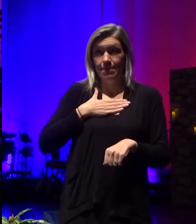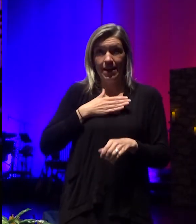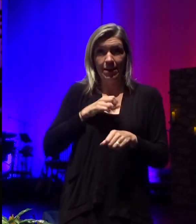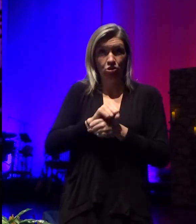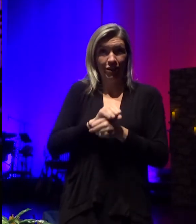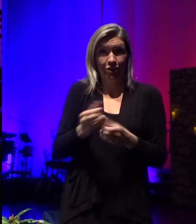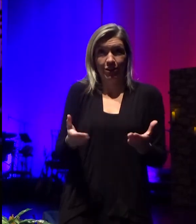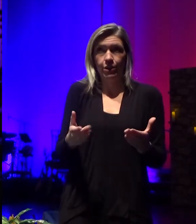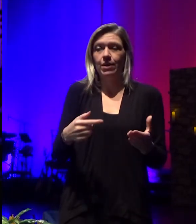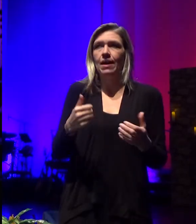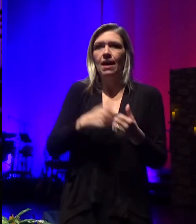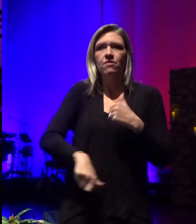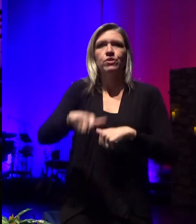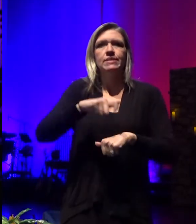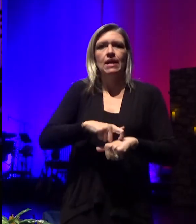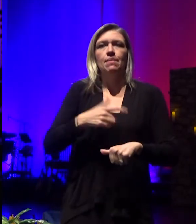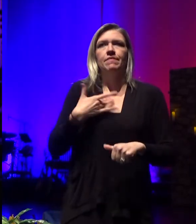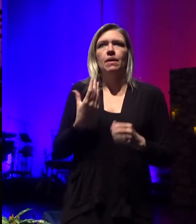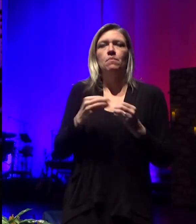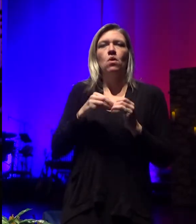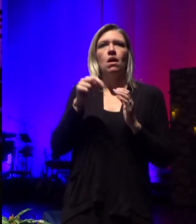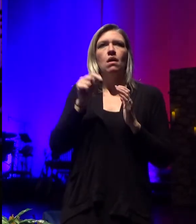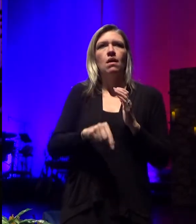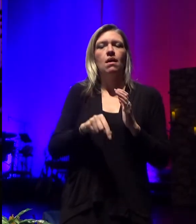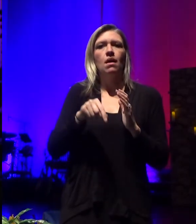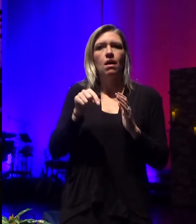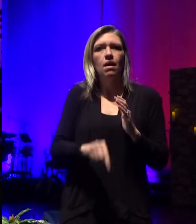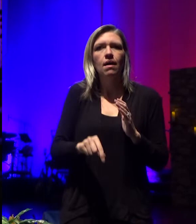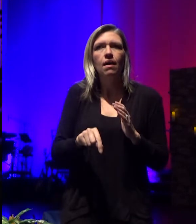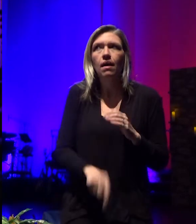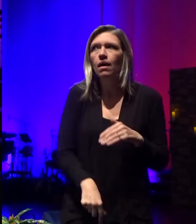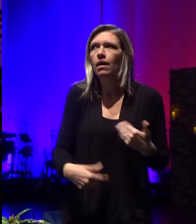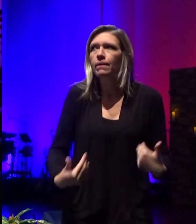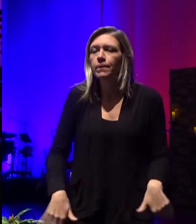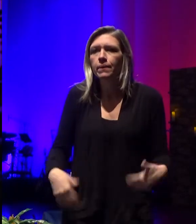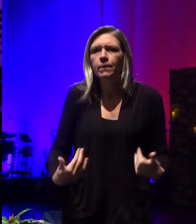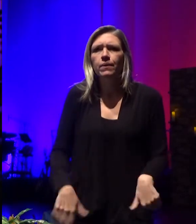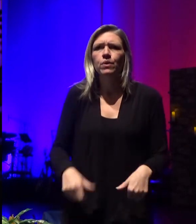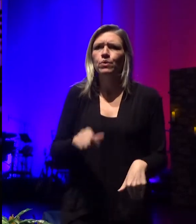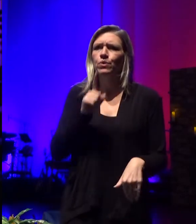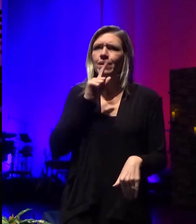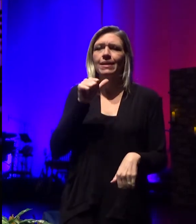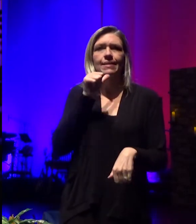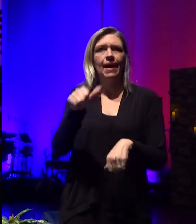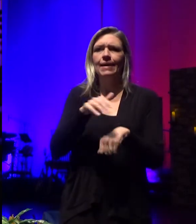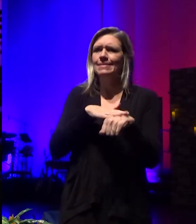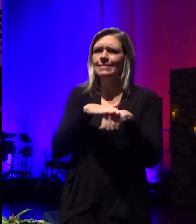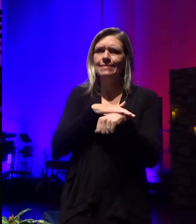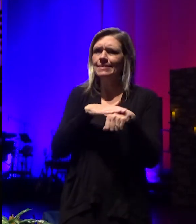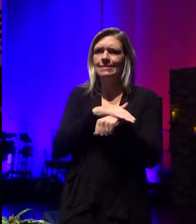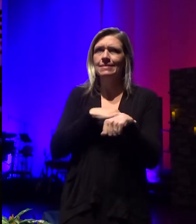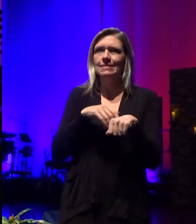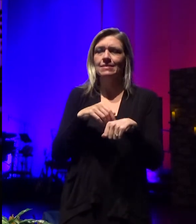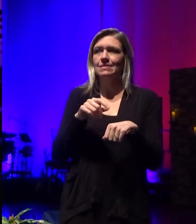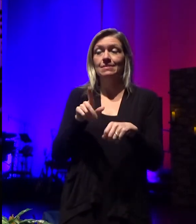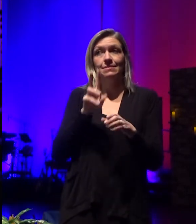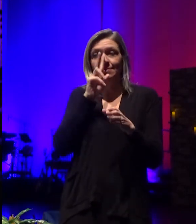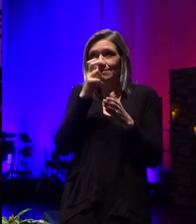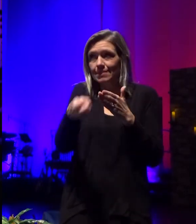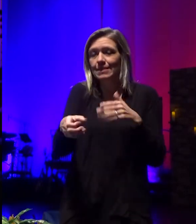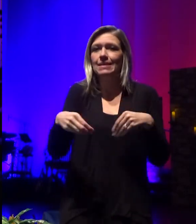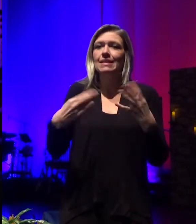Because while the ideas are basic, they're not elementary. They're deep and profound. And so dive in and give yourself the joy of this rich